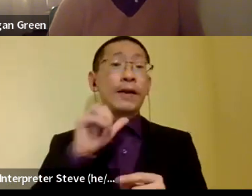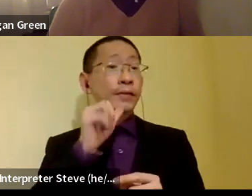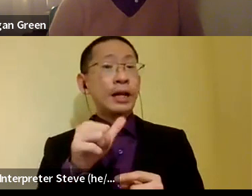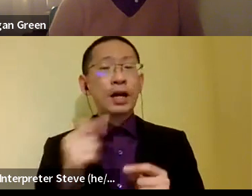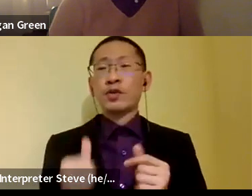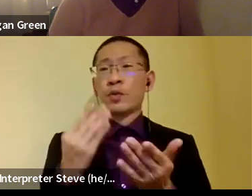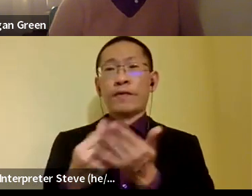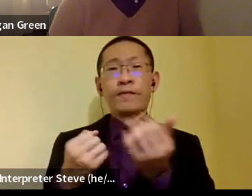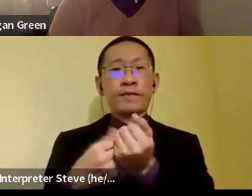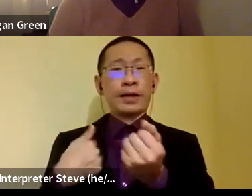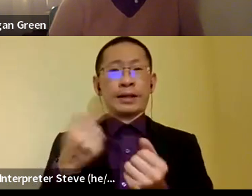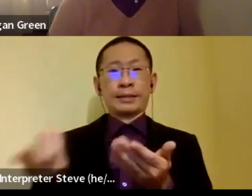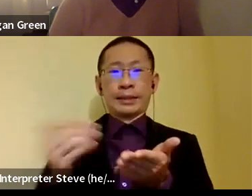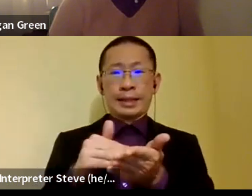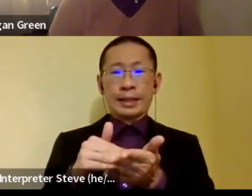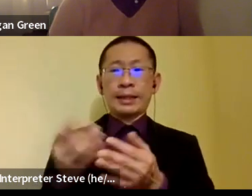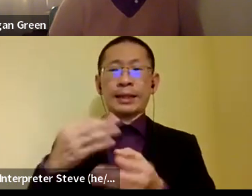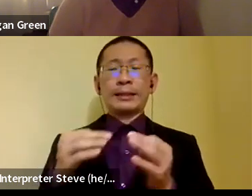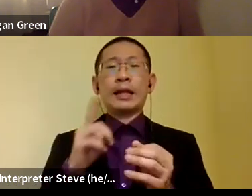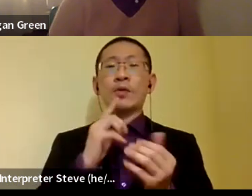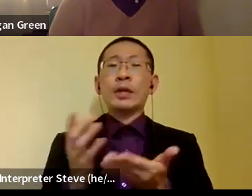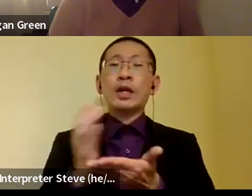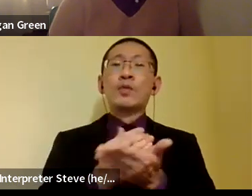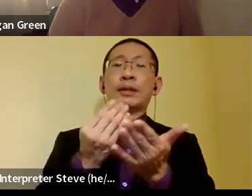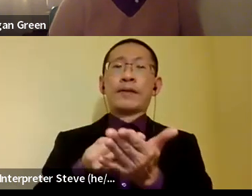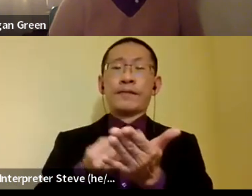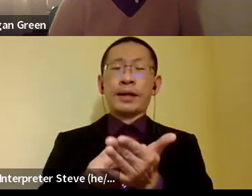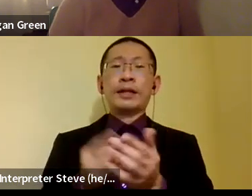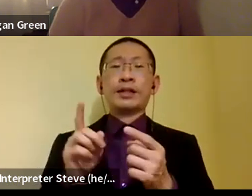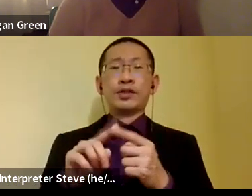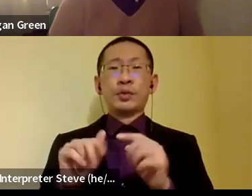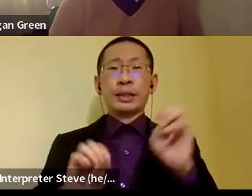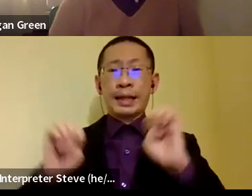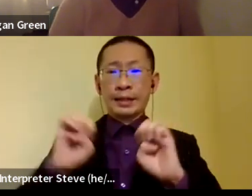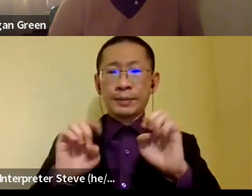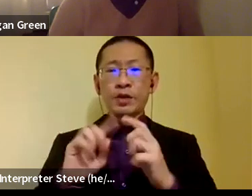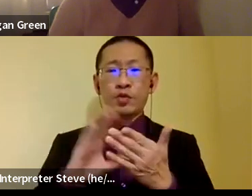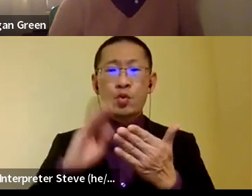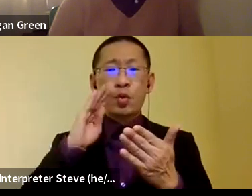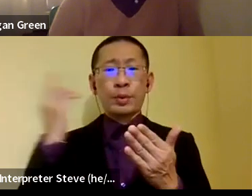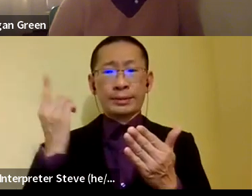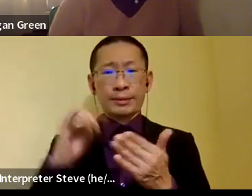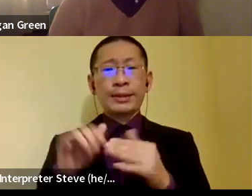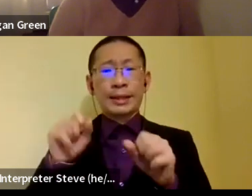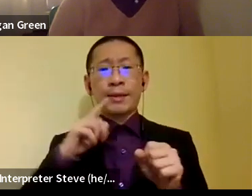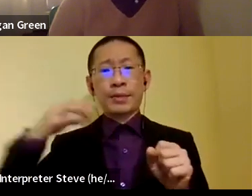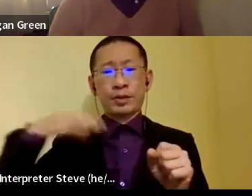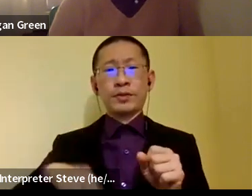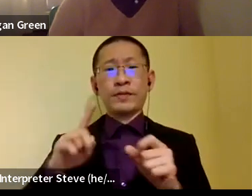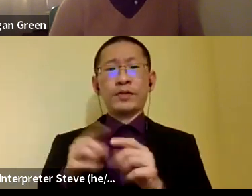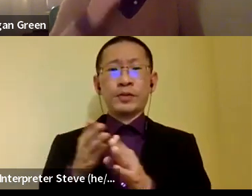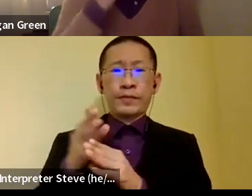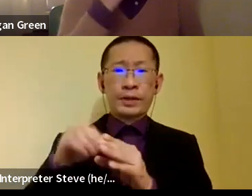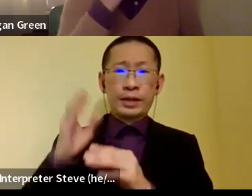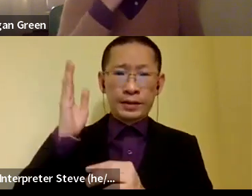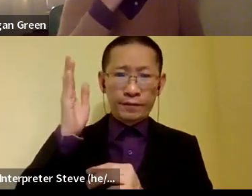us again. Rather than actually raising funds towards an experiment to learn something that can be useful to the field in the